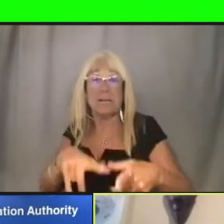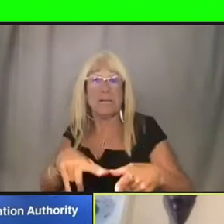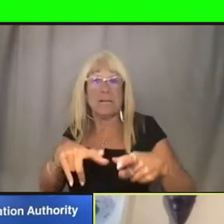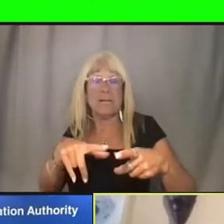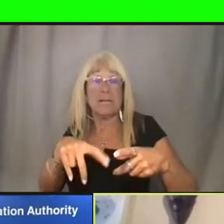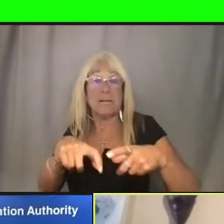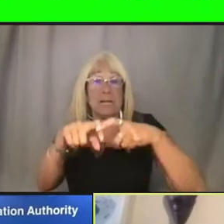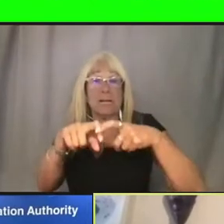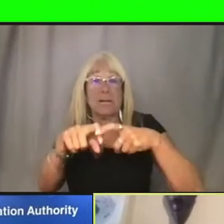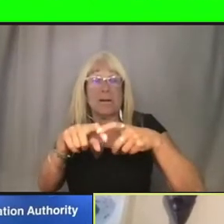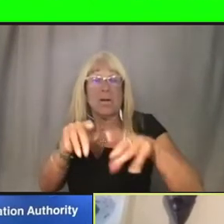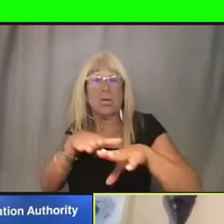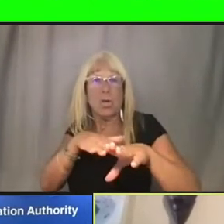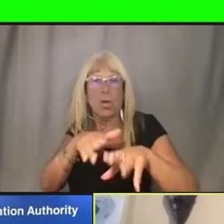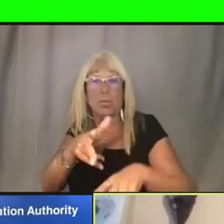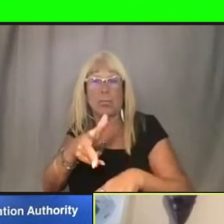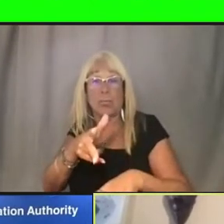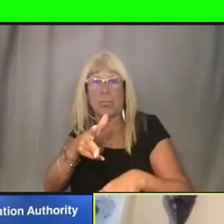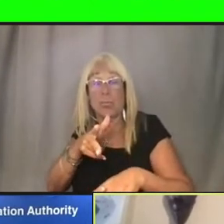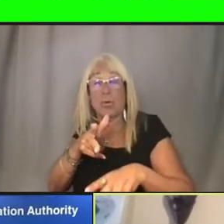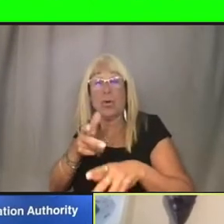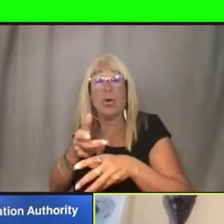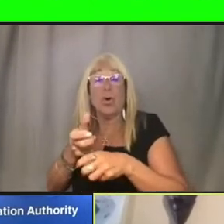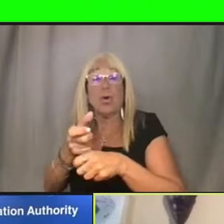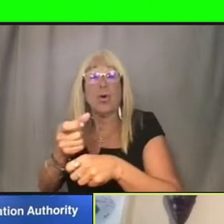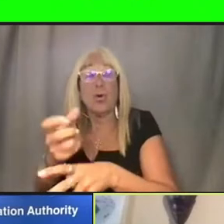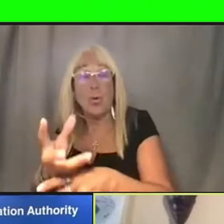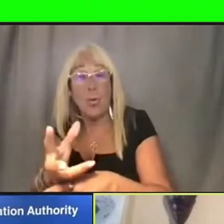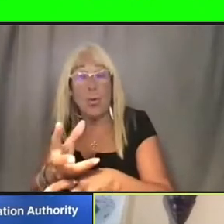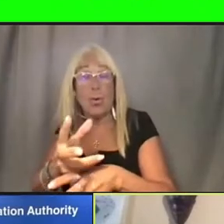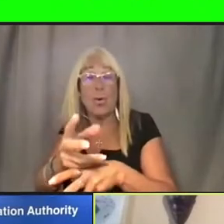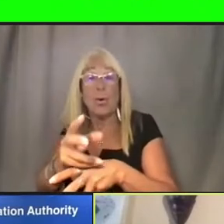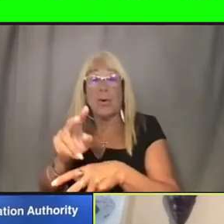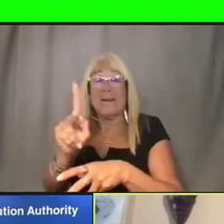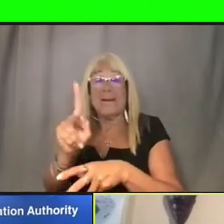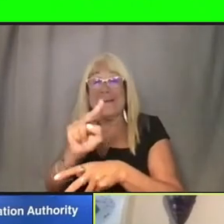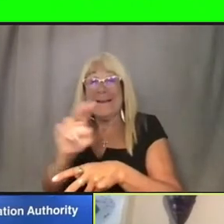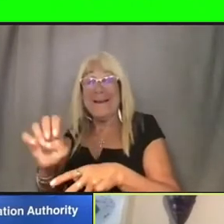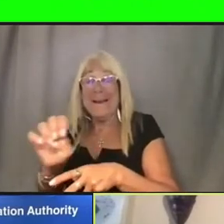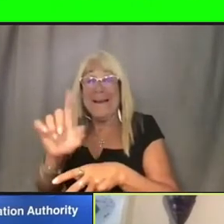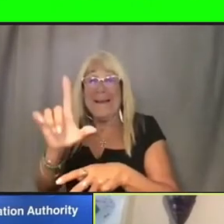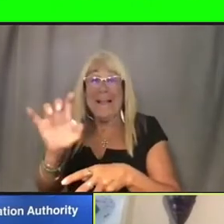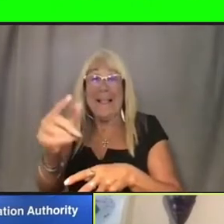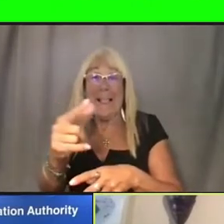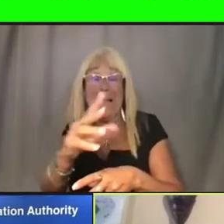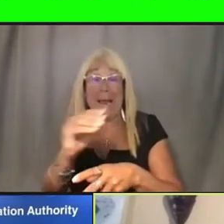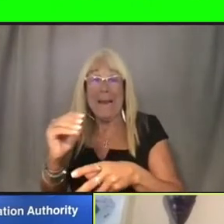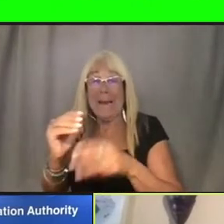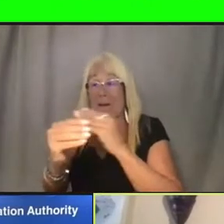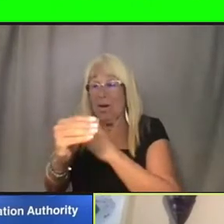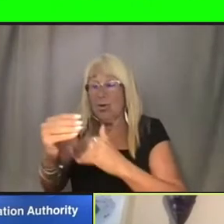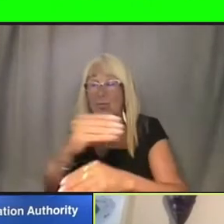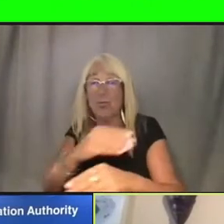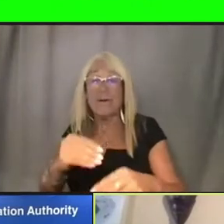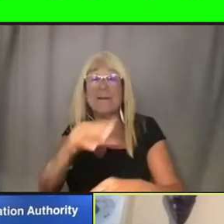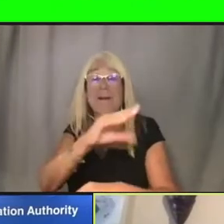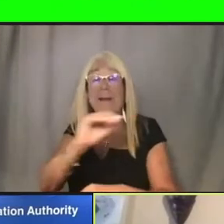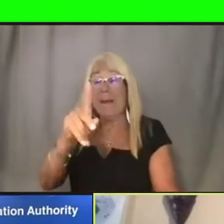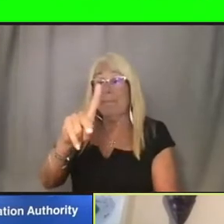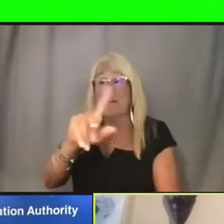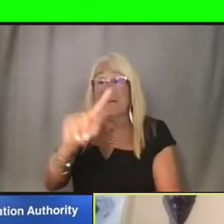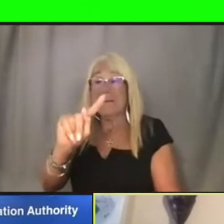serious knee leg and wrist injuries and PTSD well I couldn't have done anything differently to prevent I being hit